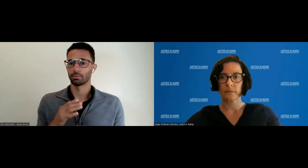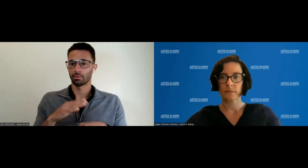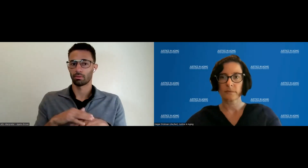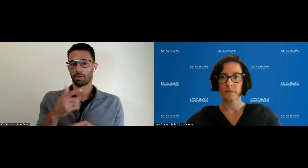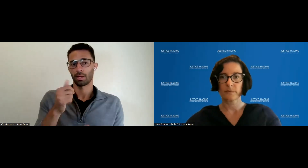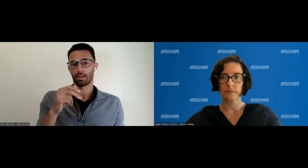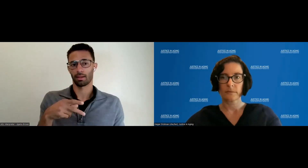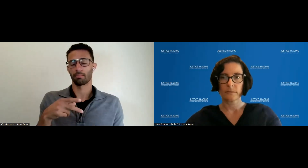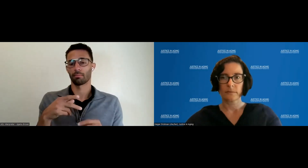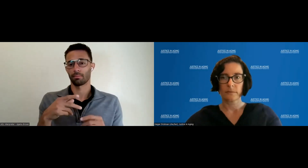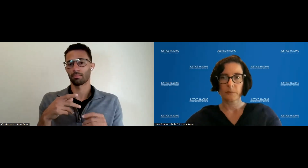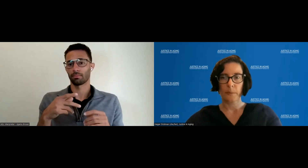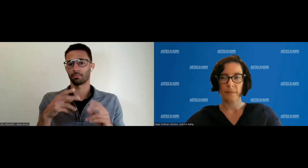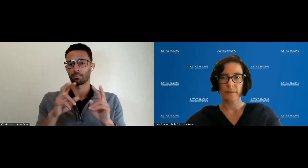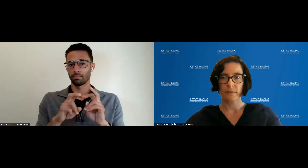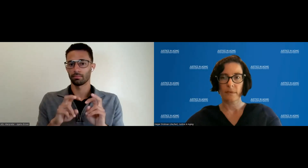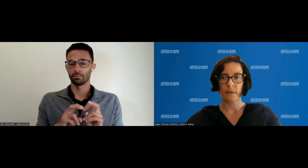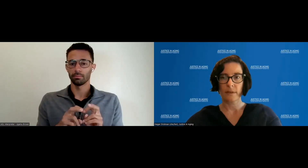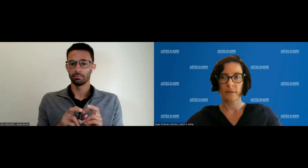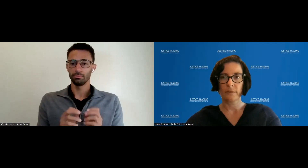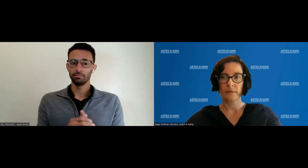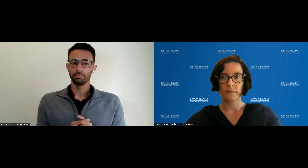HCS update on the statewide transition plan.